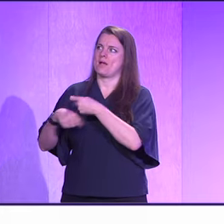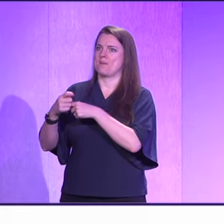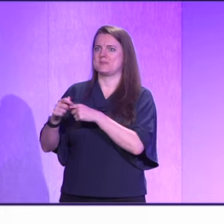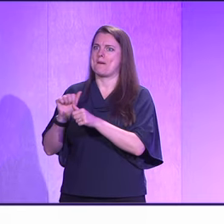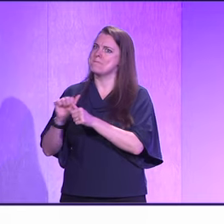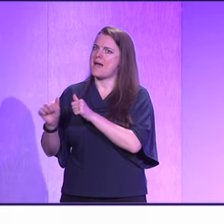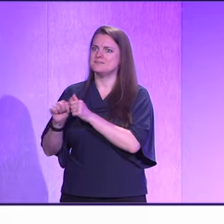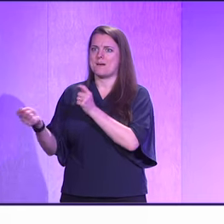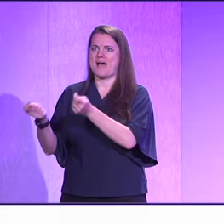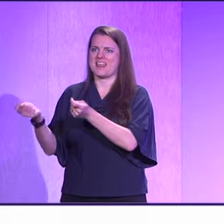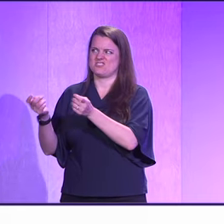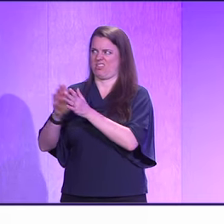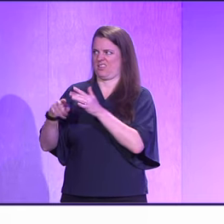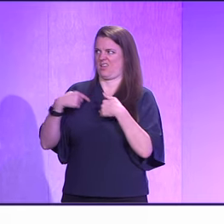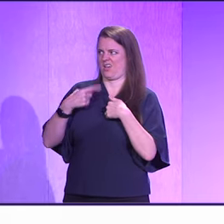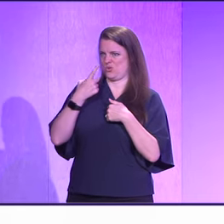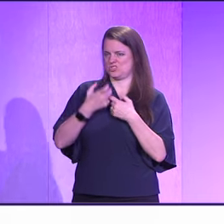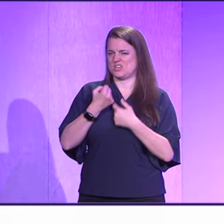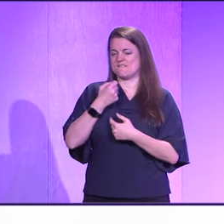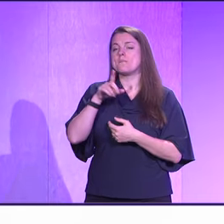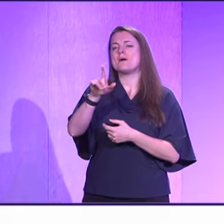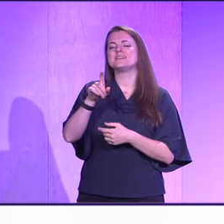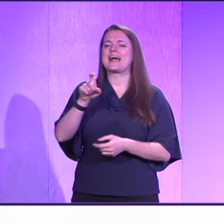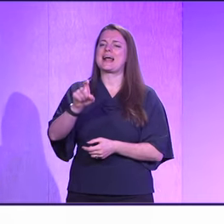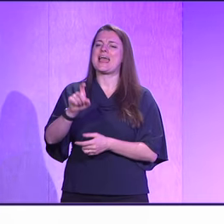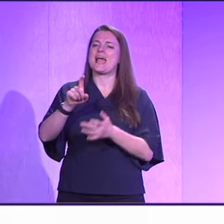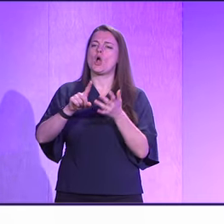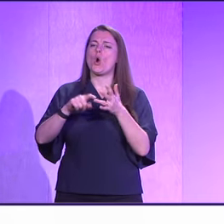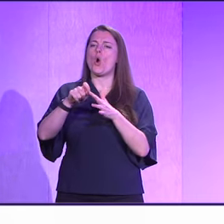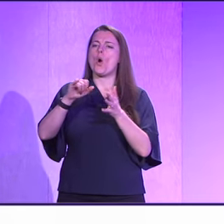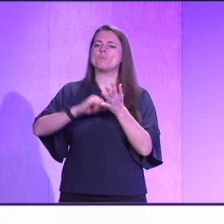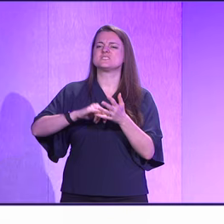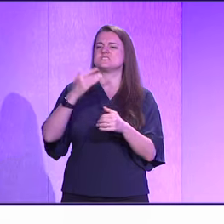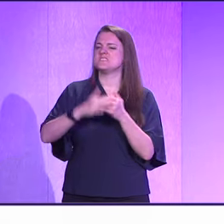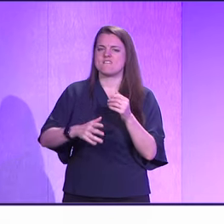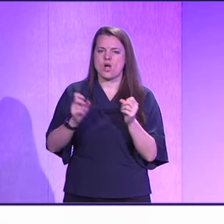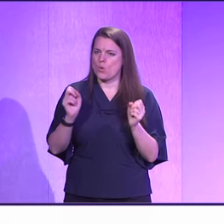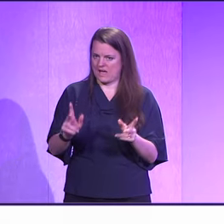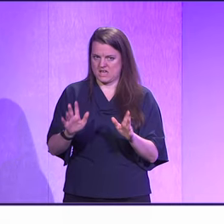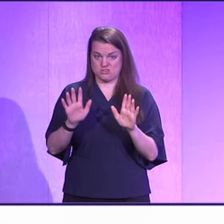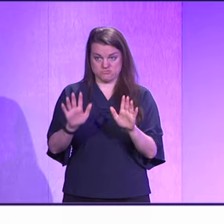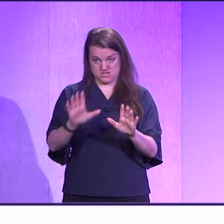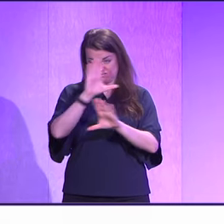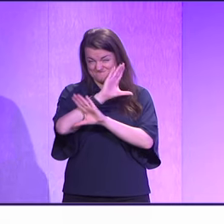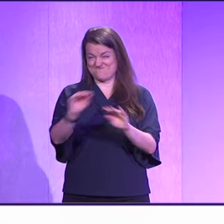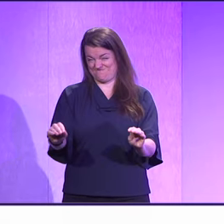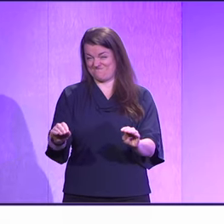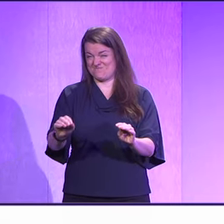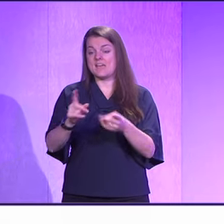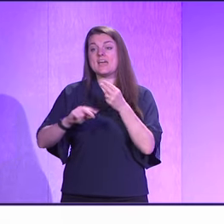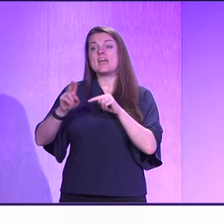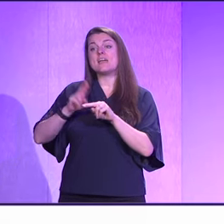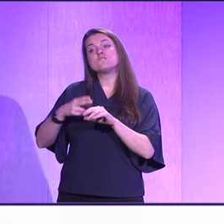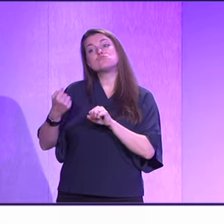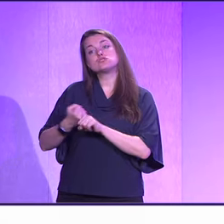done, what I came to realize is this, right? ClickOps is never okay, okay? It doesn't matter what you're doing. If